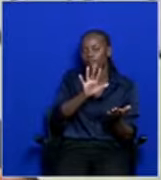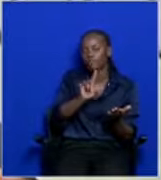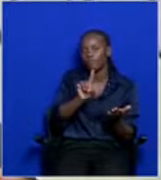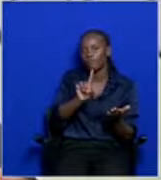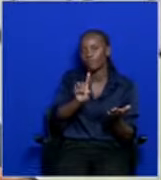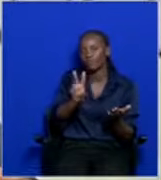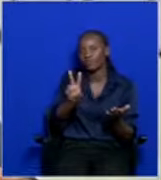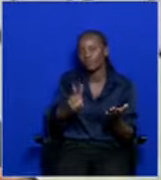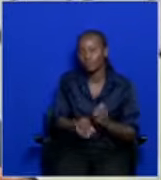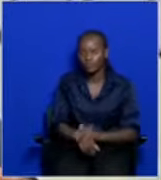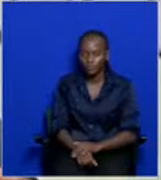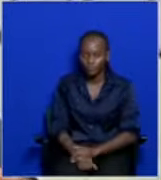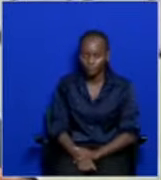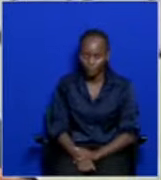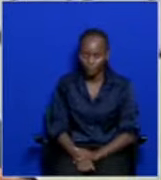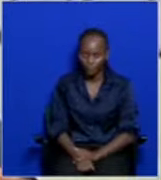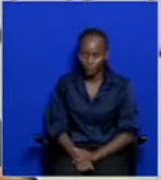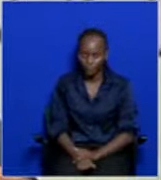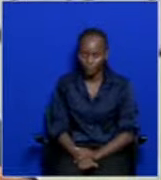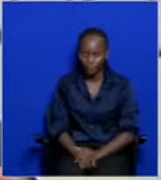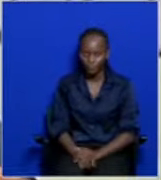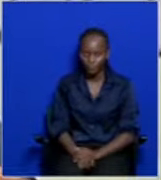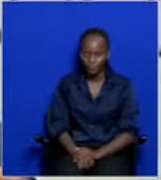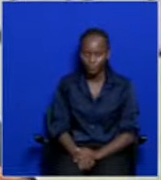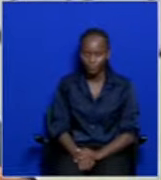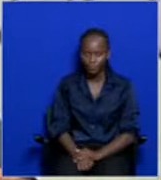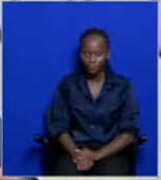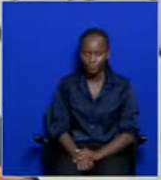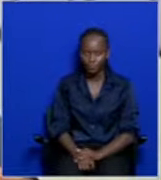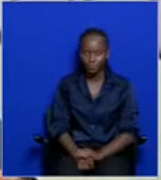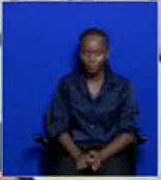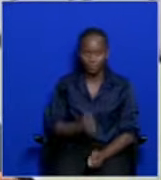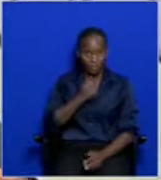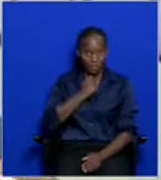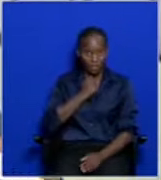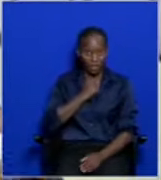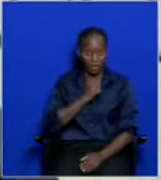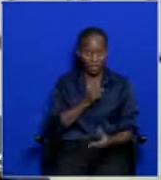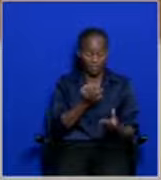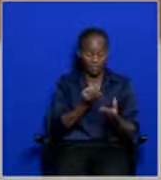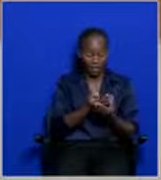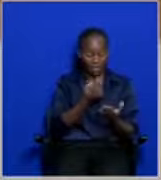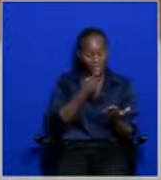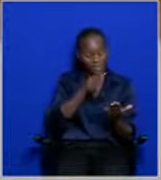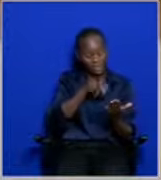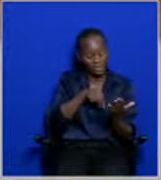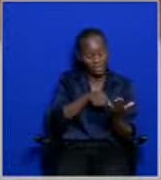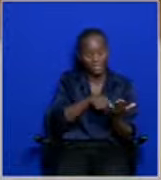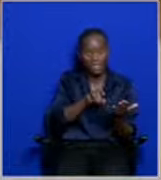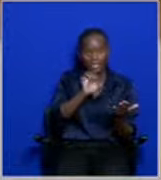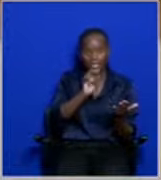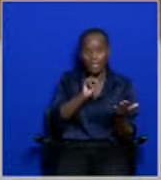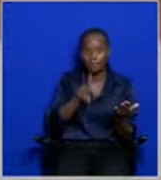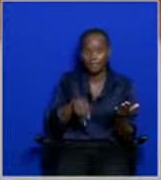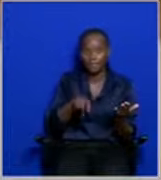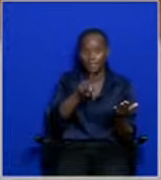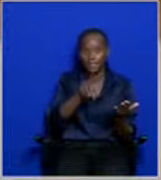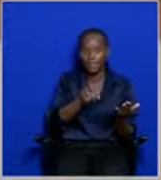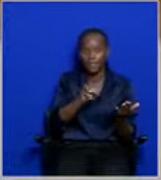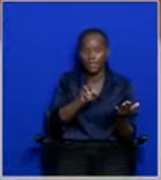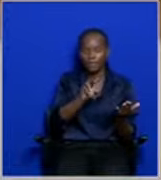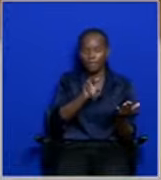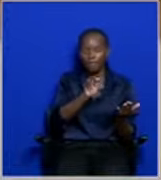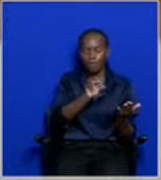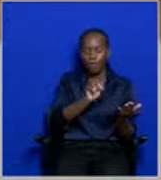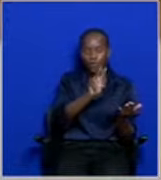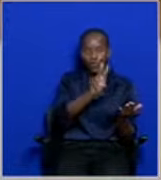This, in my file, reads as EMPD memorandum addressed to the Chief of Metro Police, Ekurhuleni